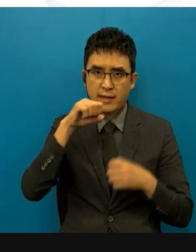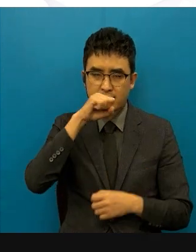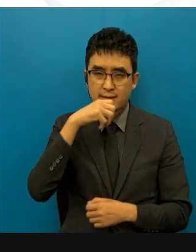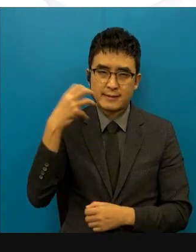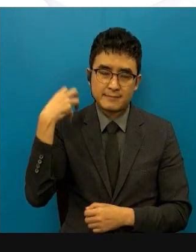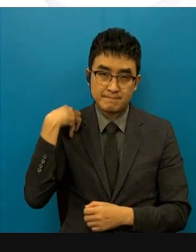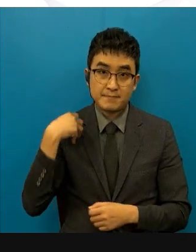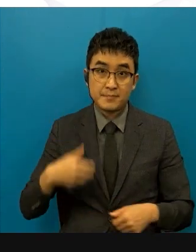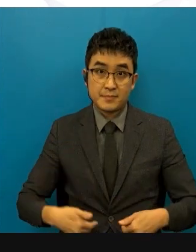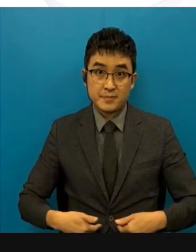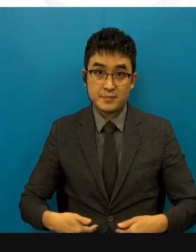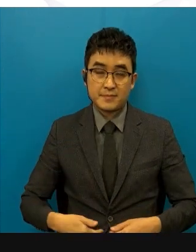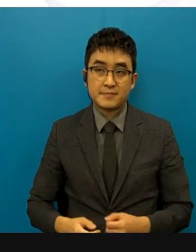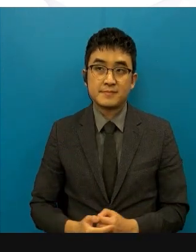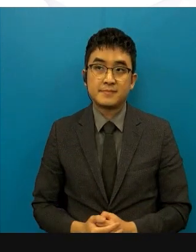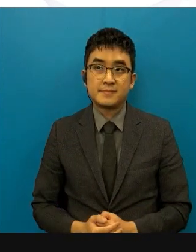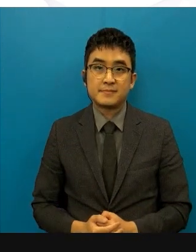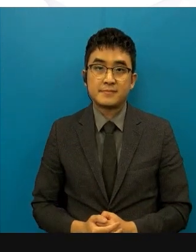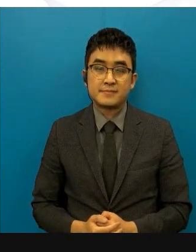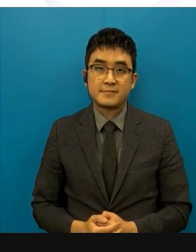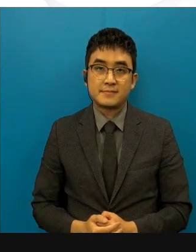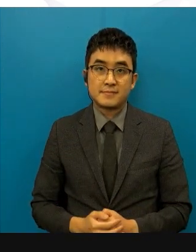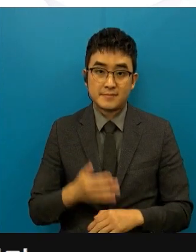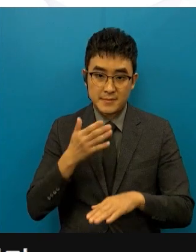Is it okay? Thank you.